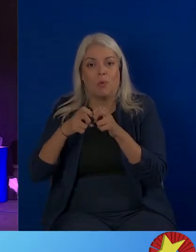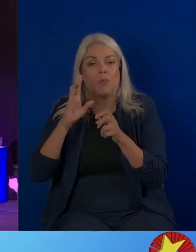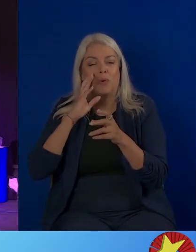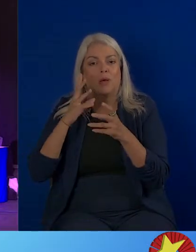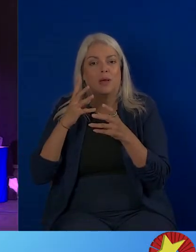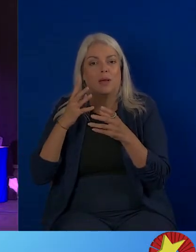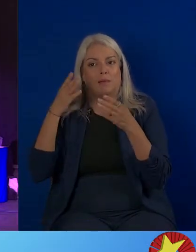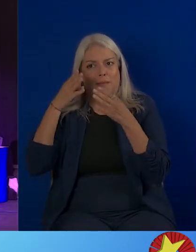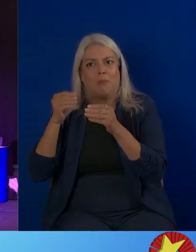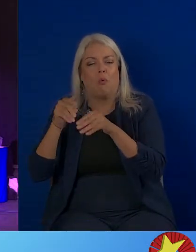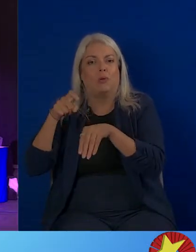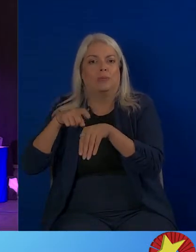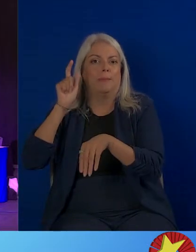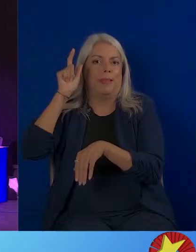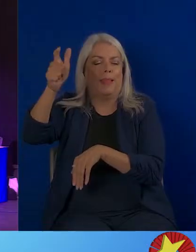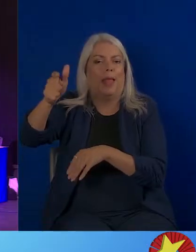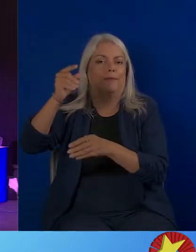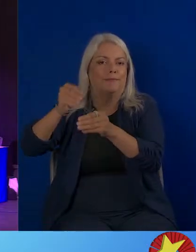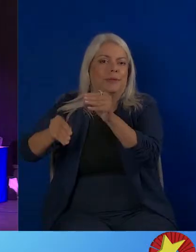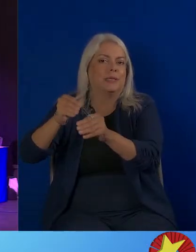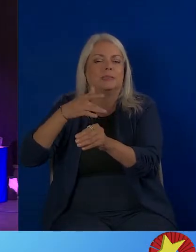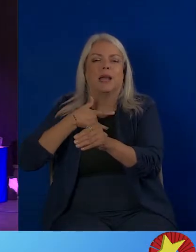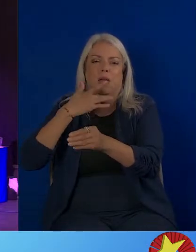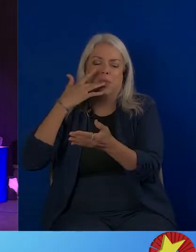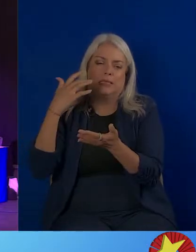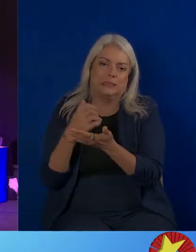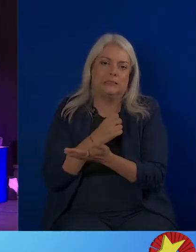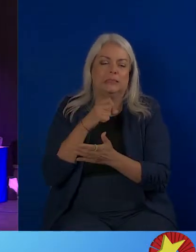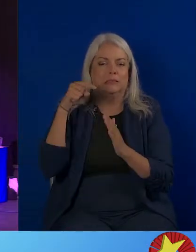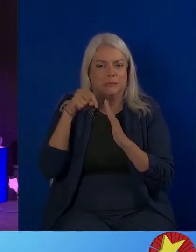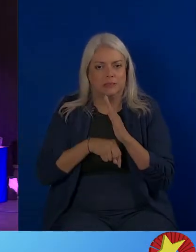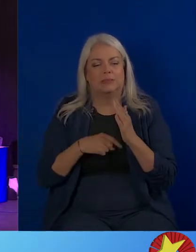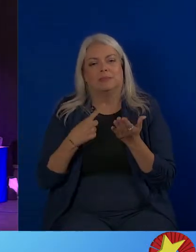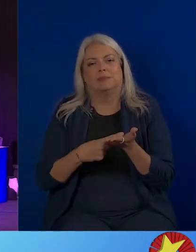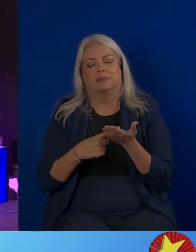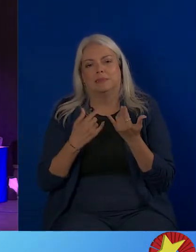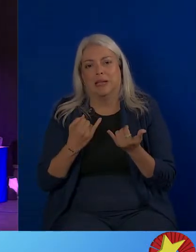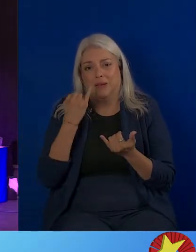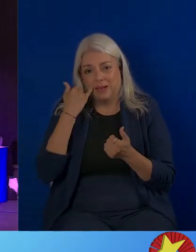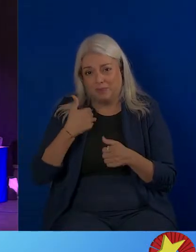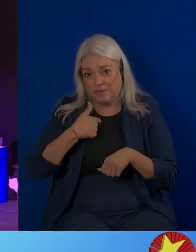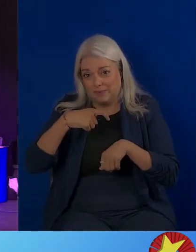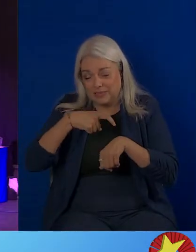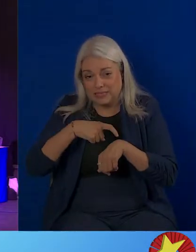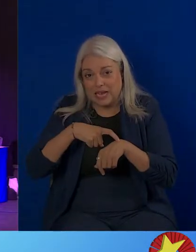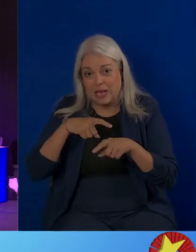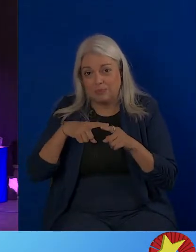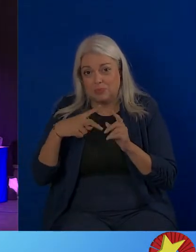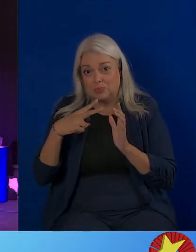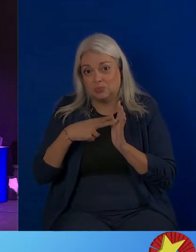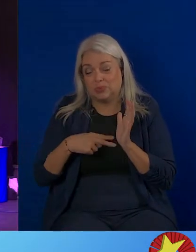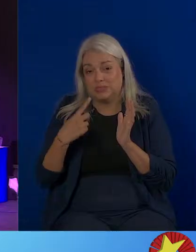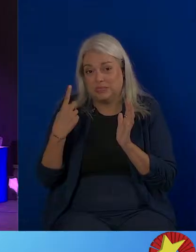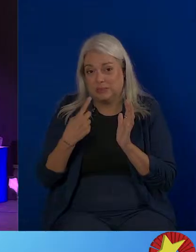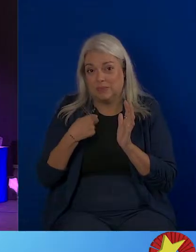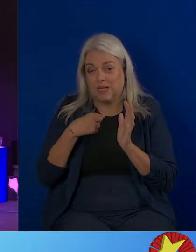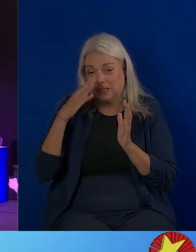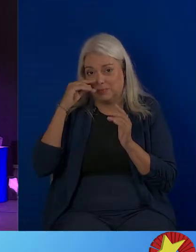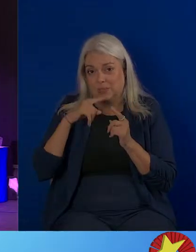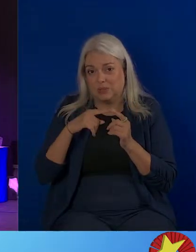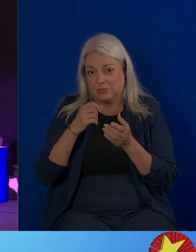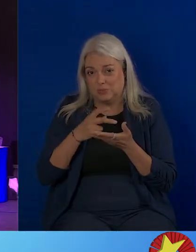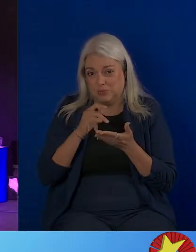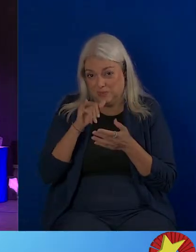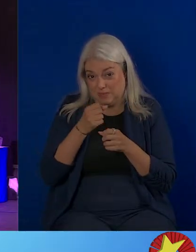time than if we spend time on the front side. And that's all I'm asking, is to have time to read something that I'm expected to approve. Does that